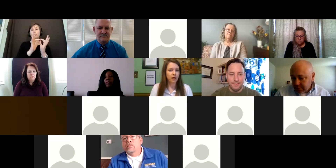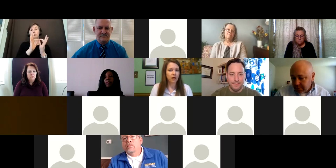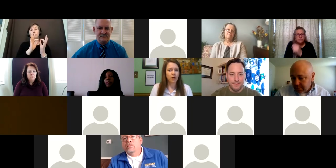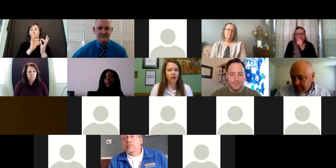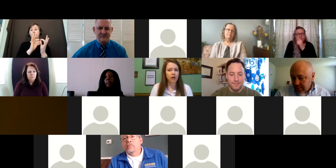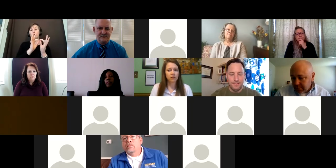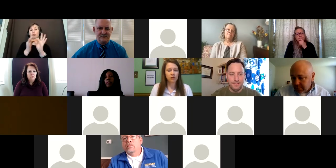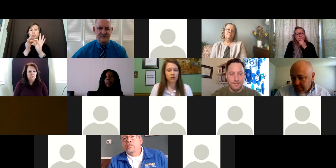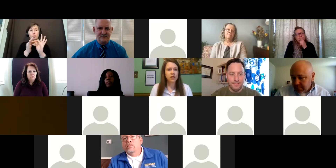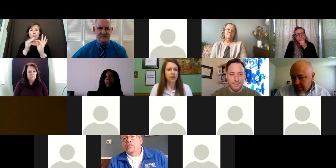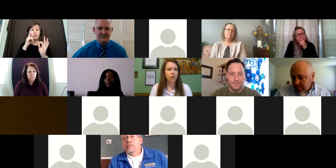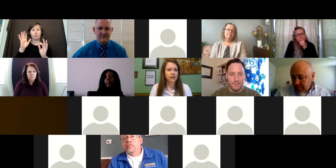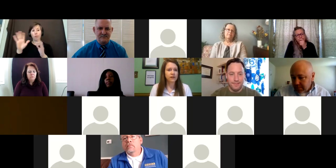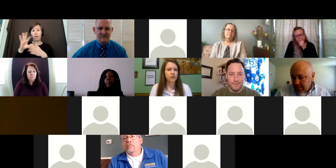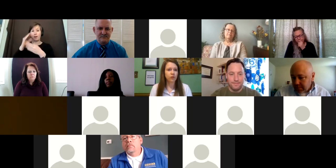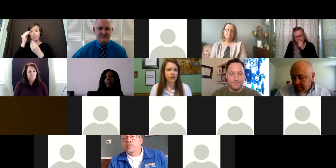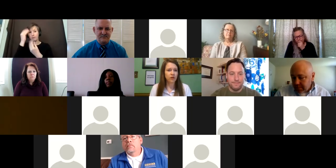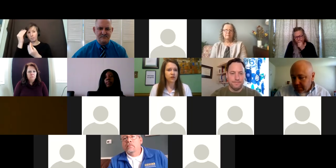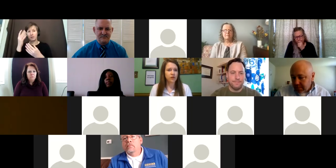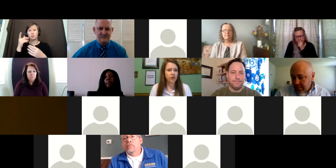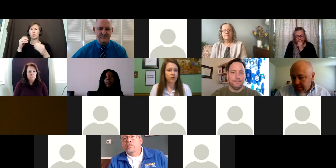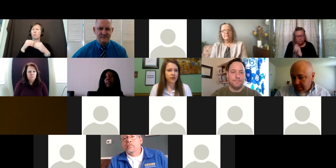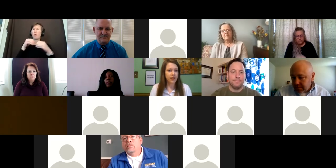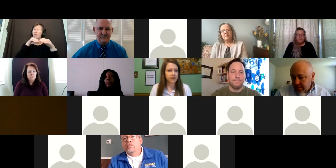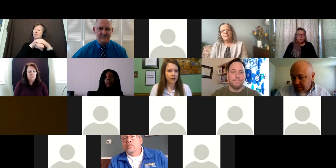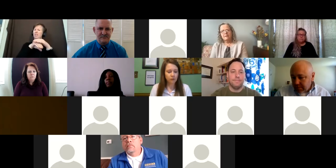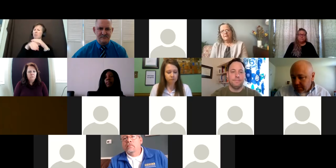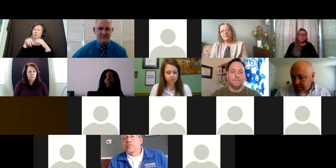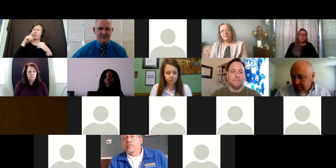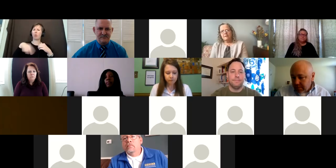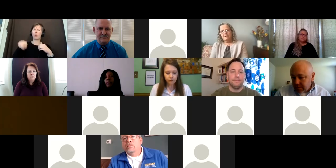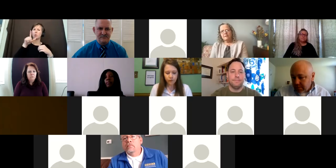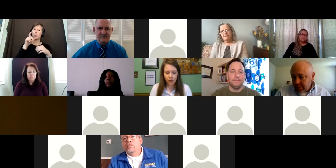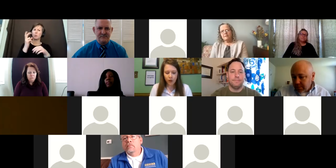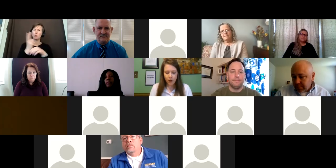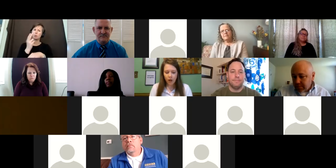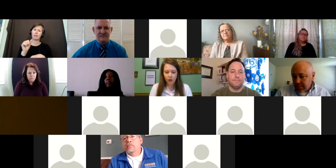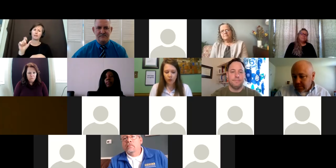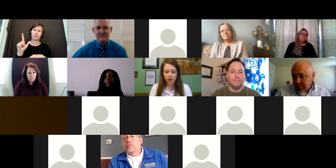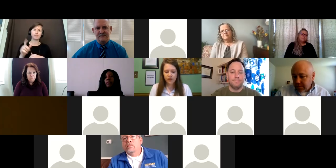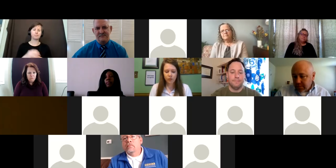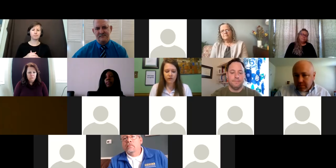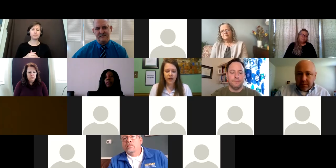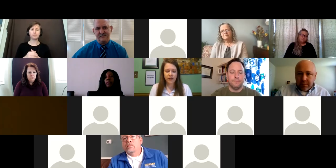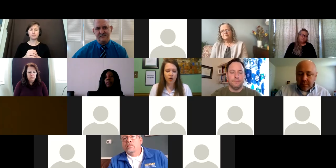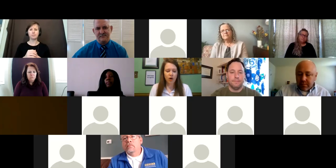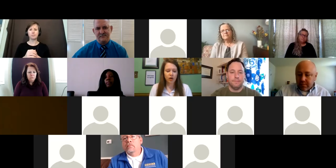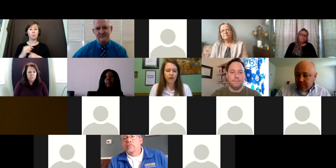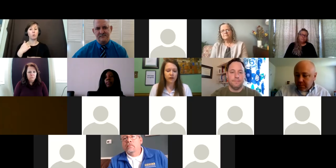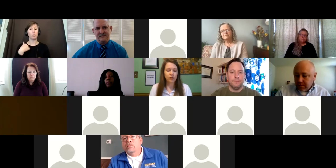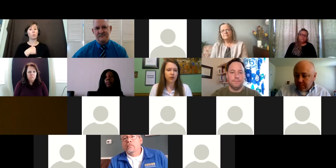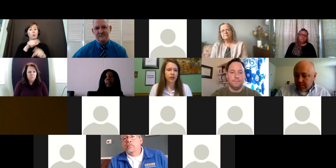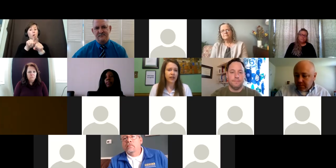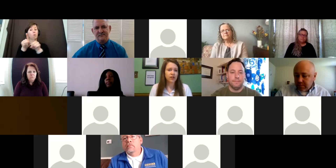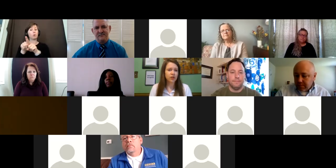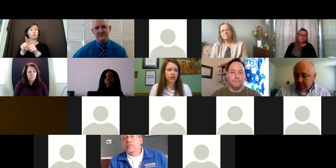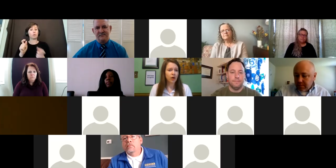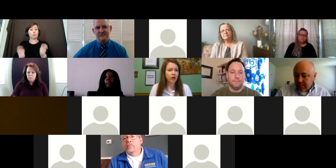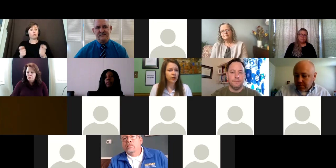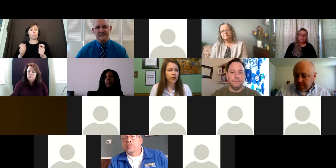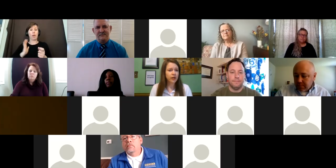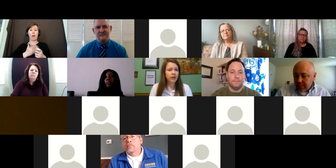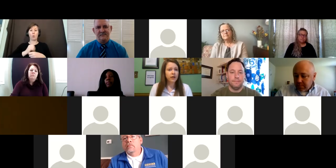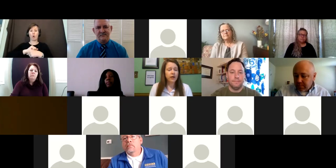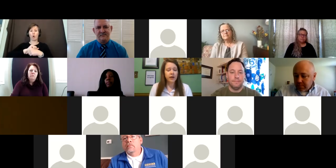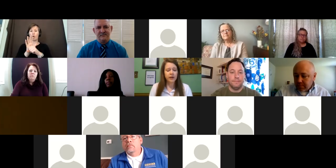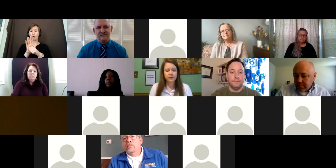make their content more accessible to those who use ASL. We also revised our COVID communication